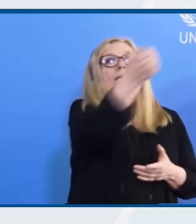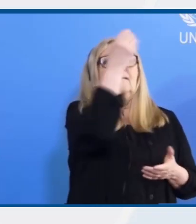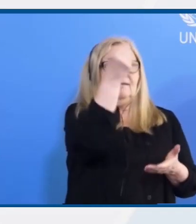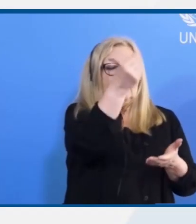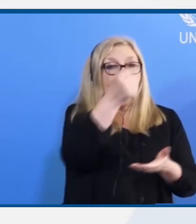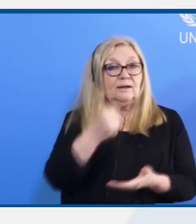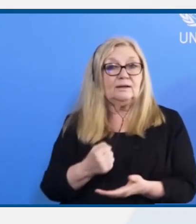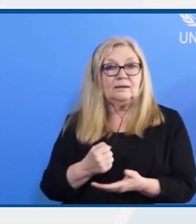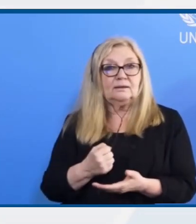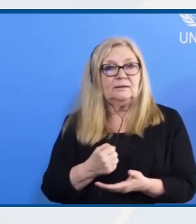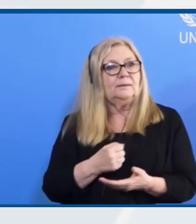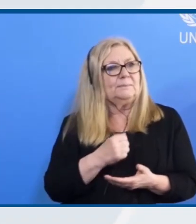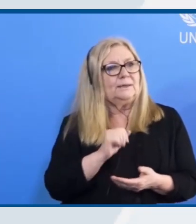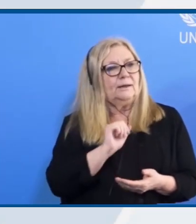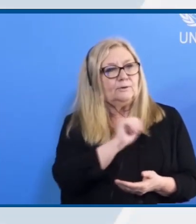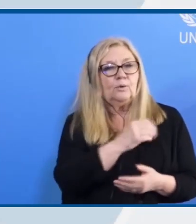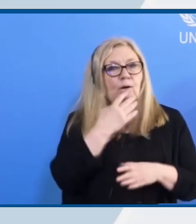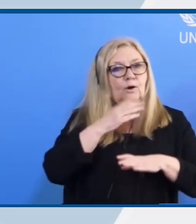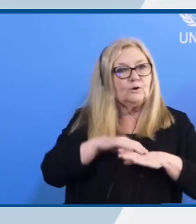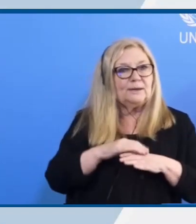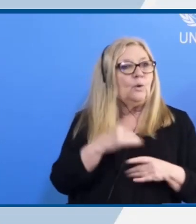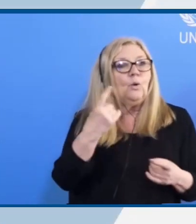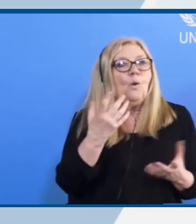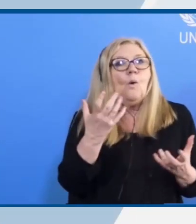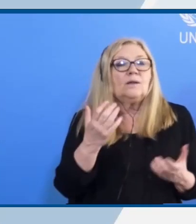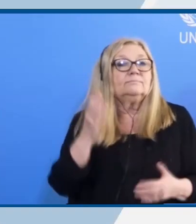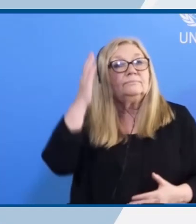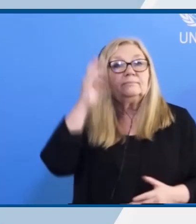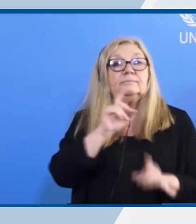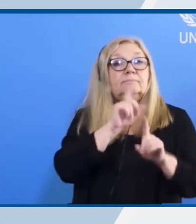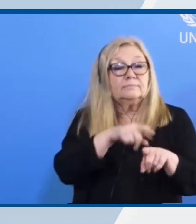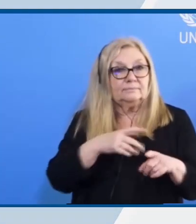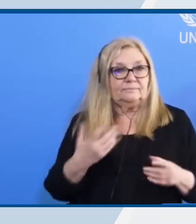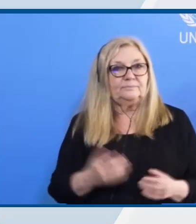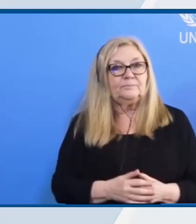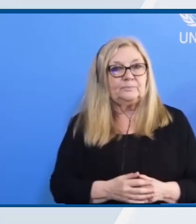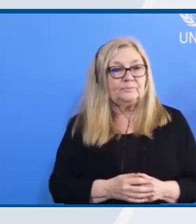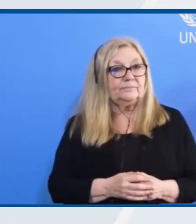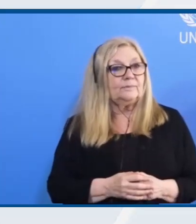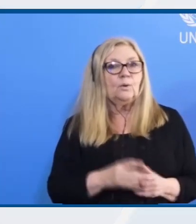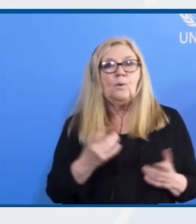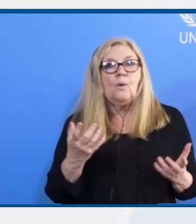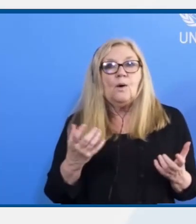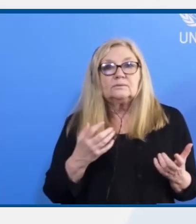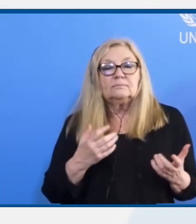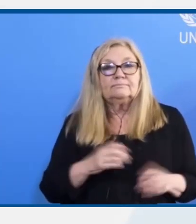you've heard from your peer panelists. Let's go. Who wants to go first? Who feels ready?